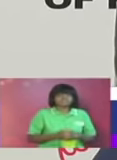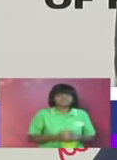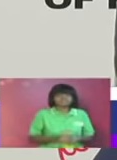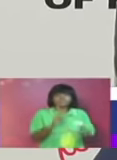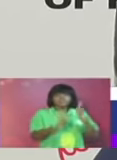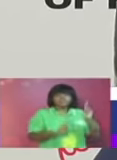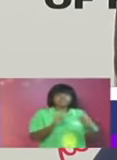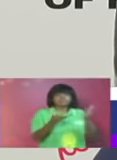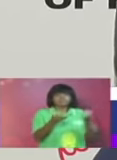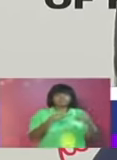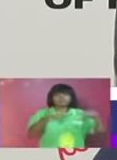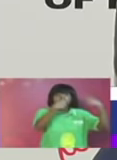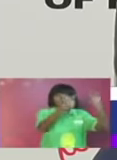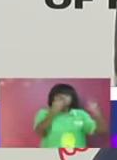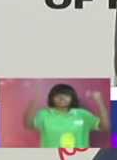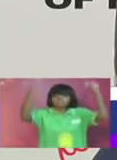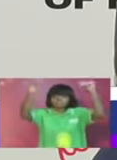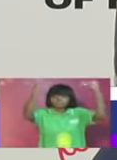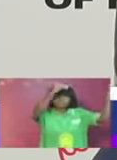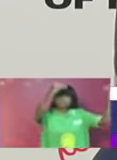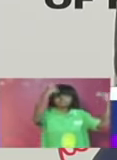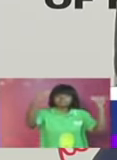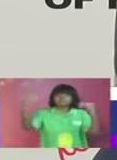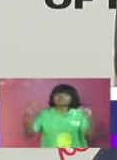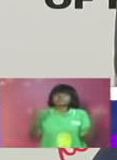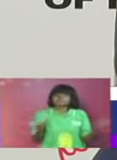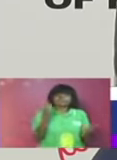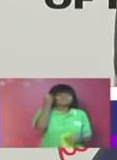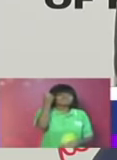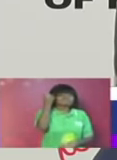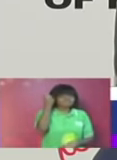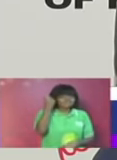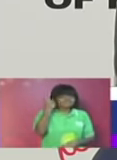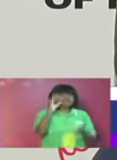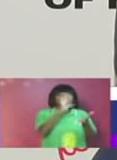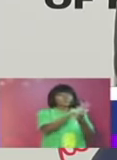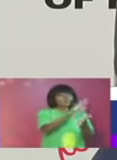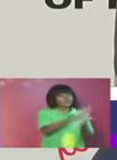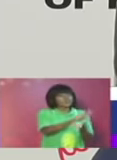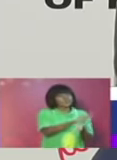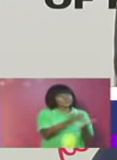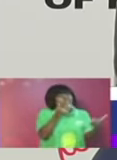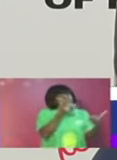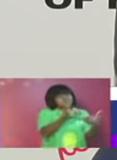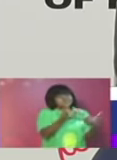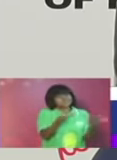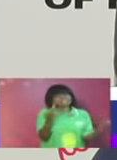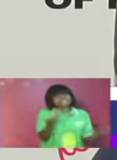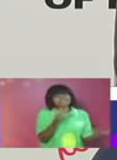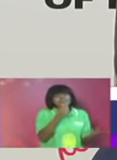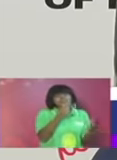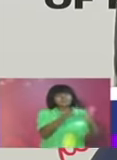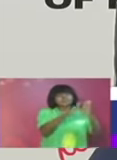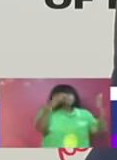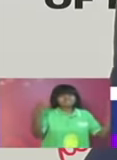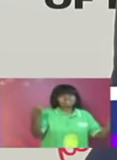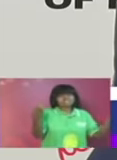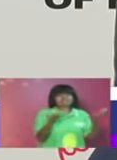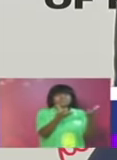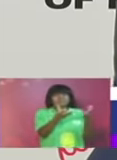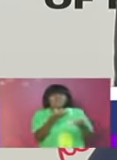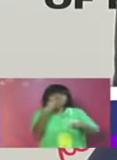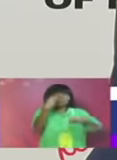retail stores, because we are cognizant that school is going to open soon. You want to go into a clothes store, a jewelry store.